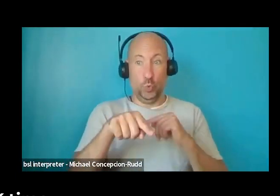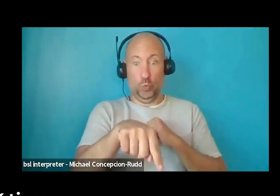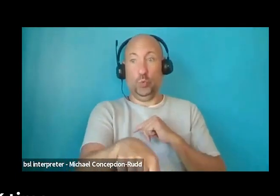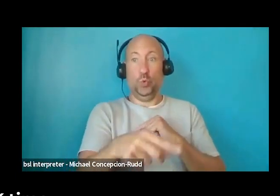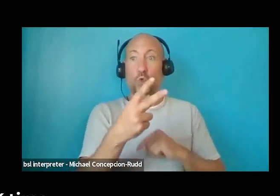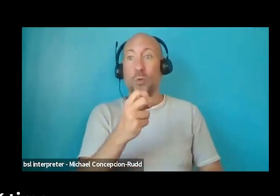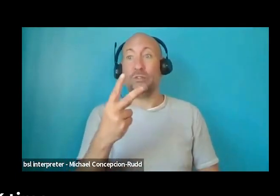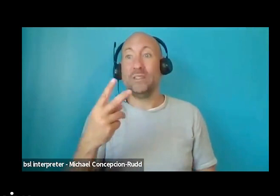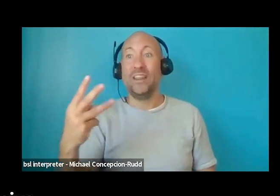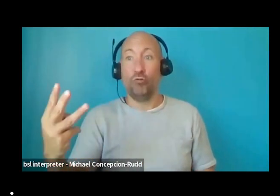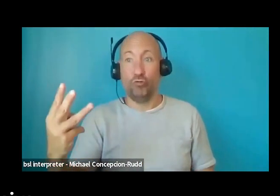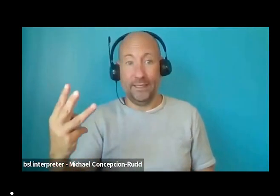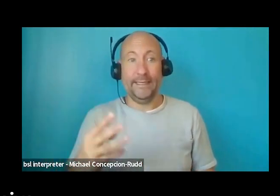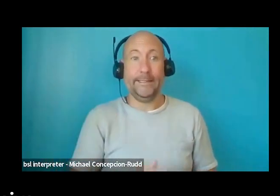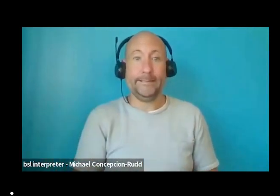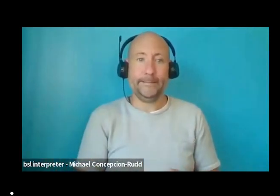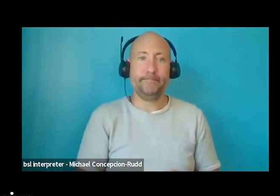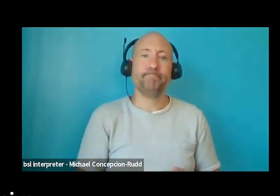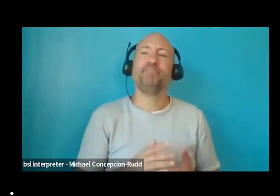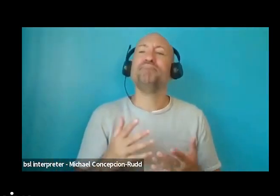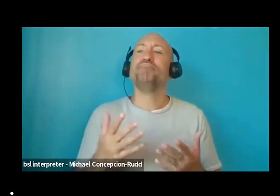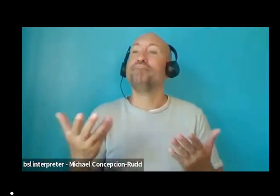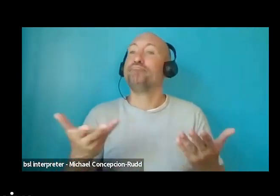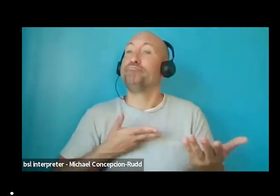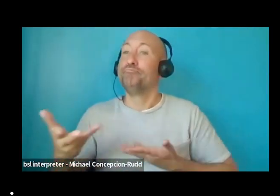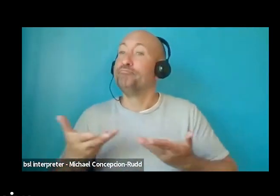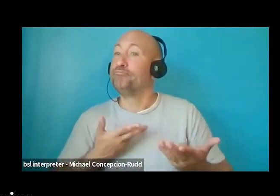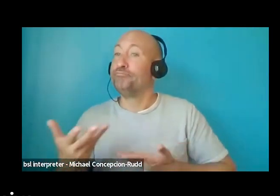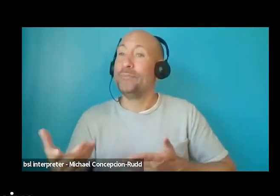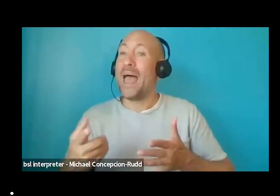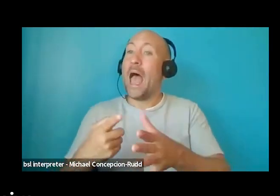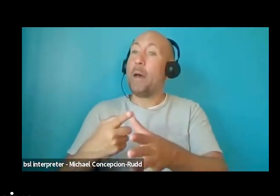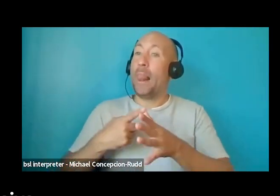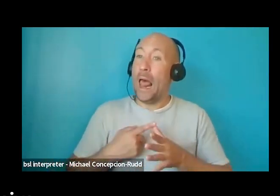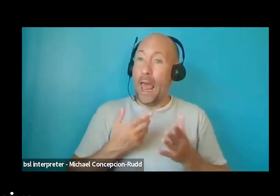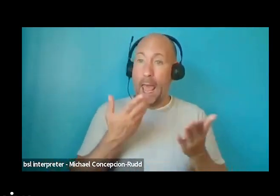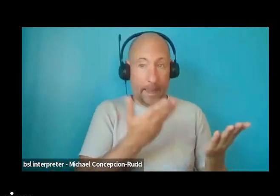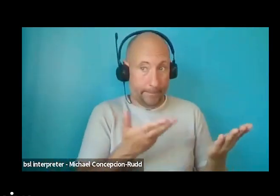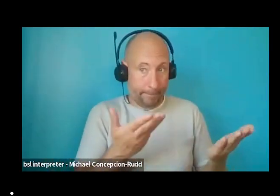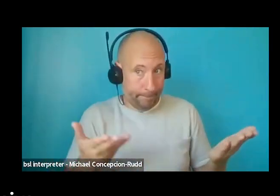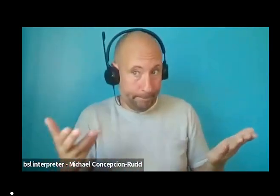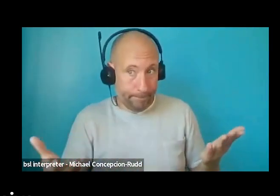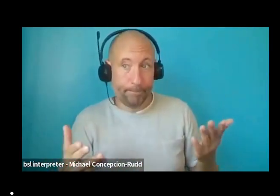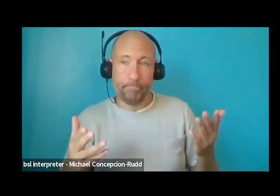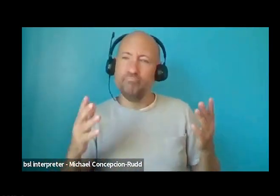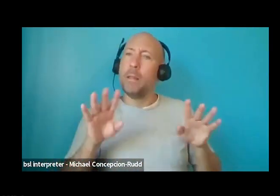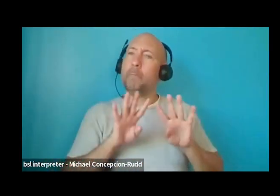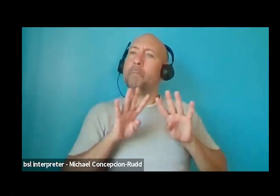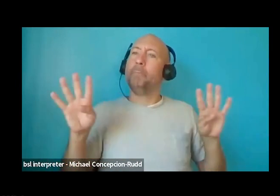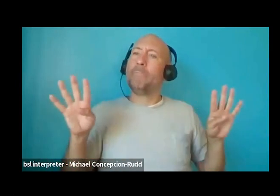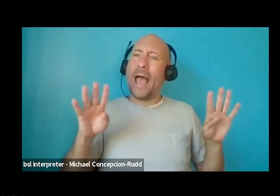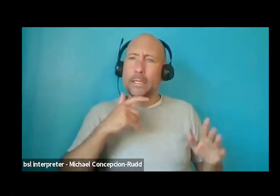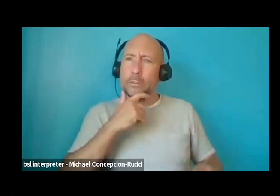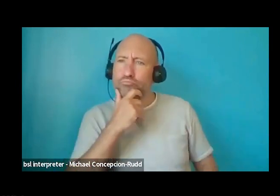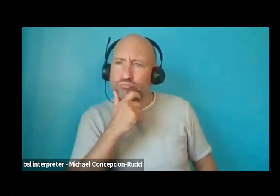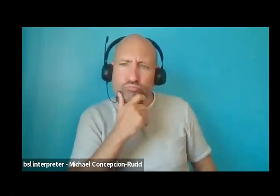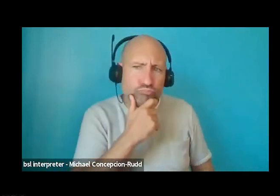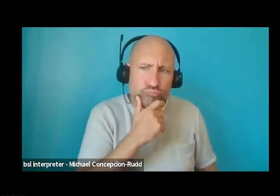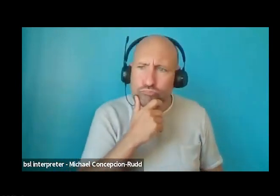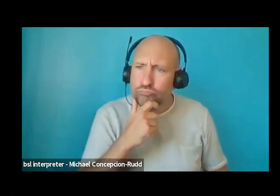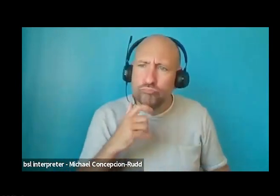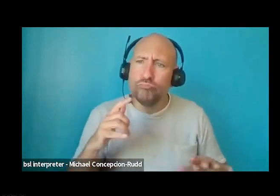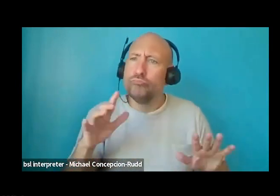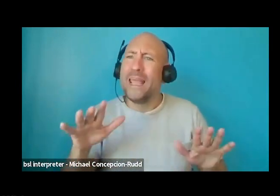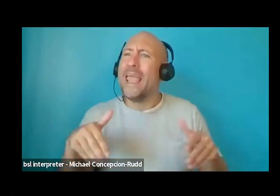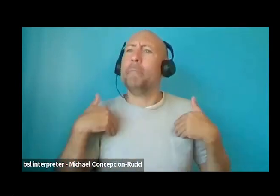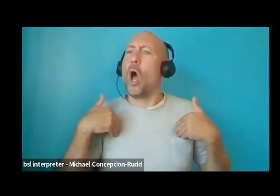2023. And then the applications that we receive will go to a selection panel that will consist of an